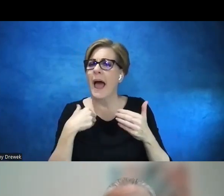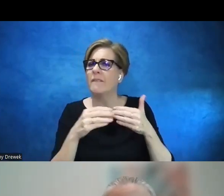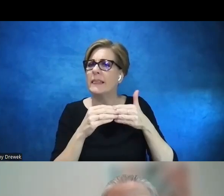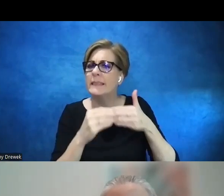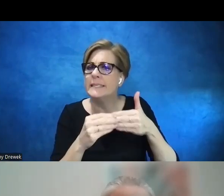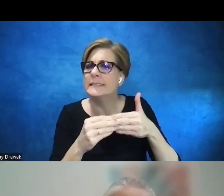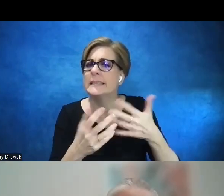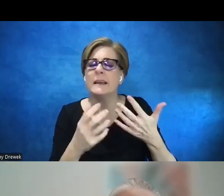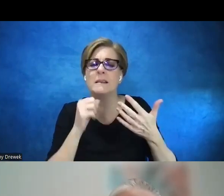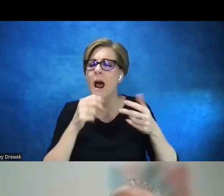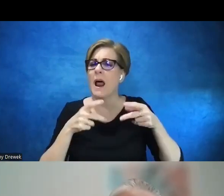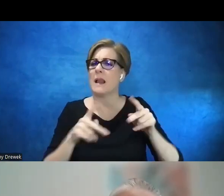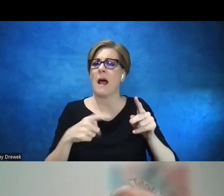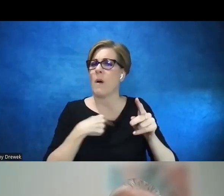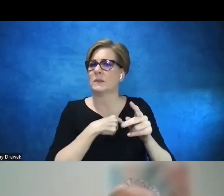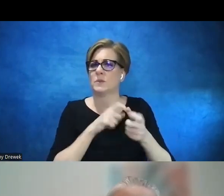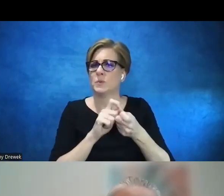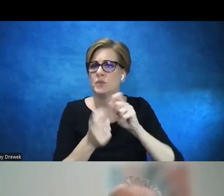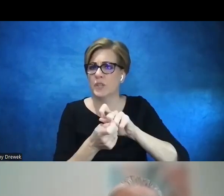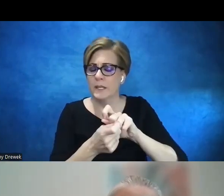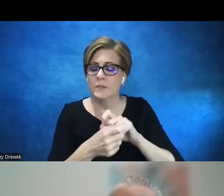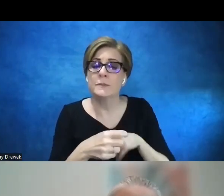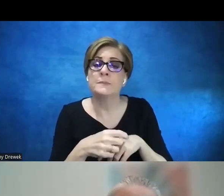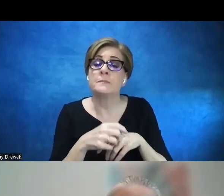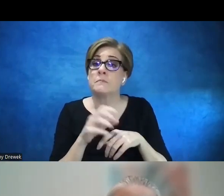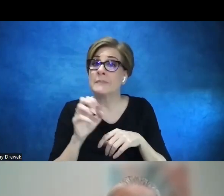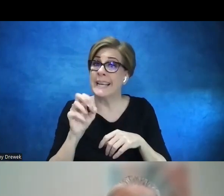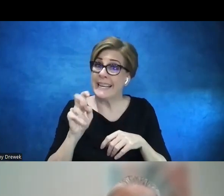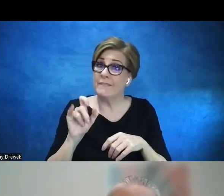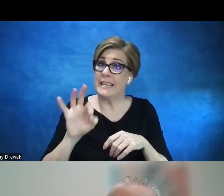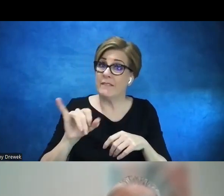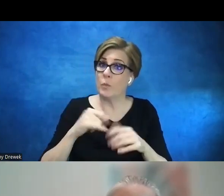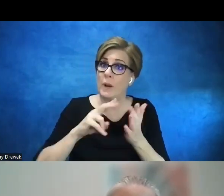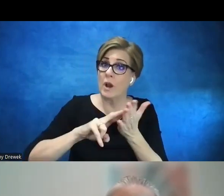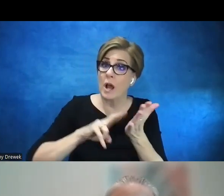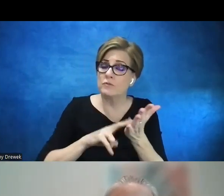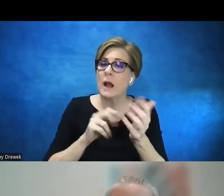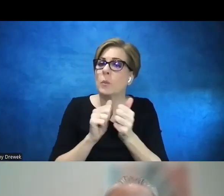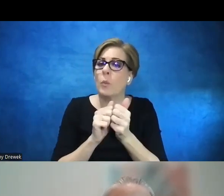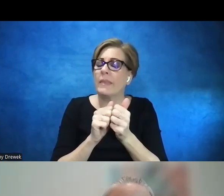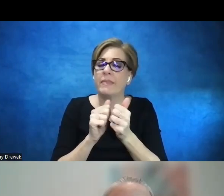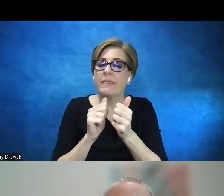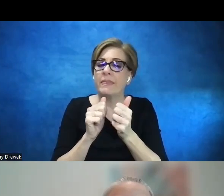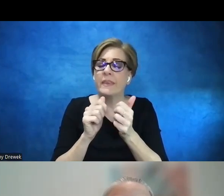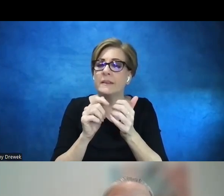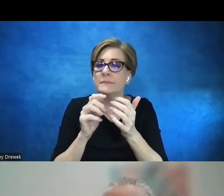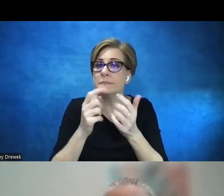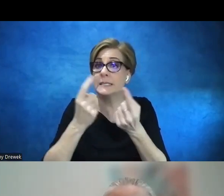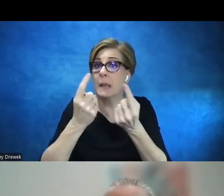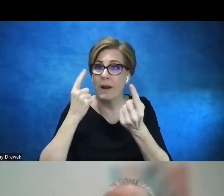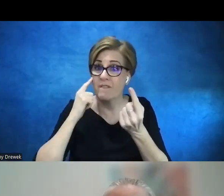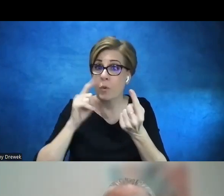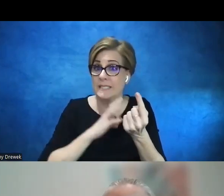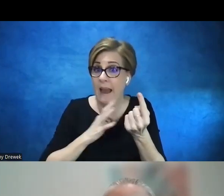that. And even if we are contracting with a entity for our staffing or for